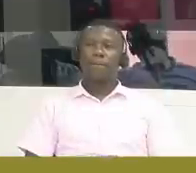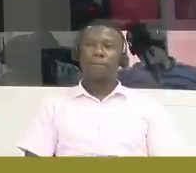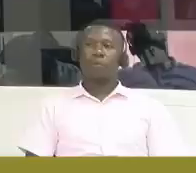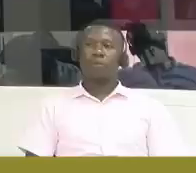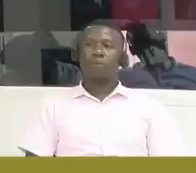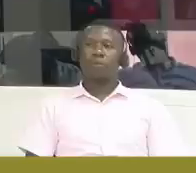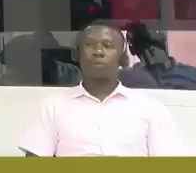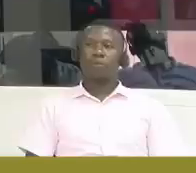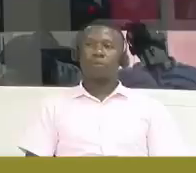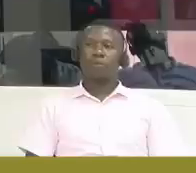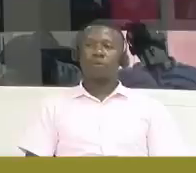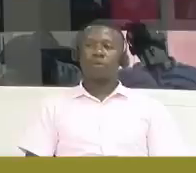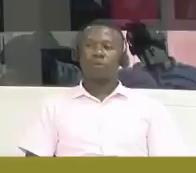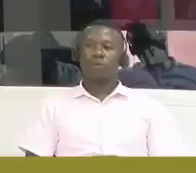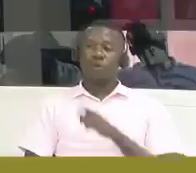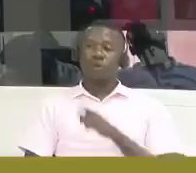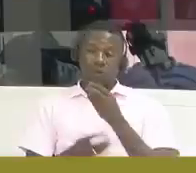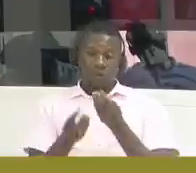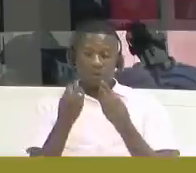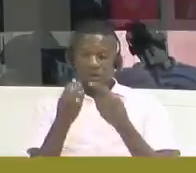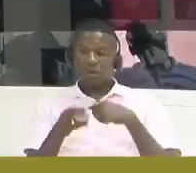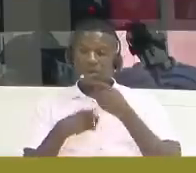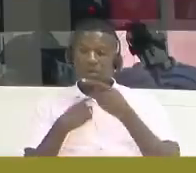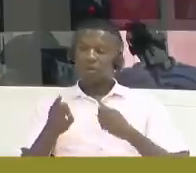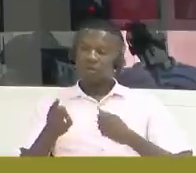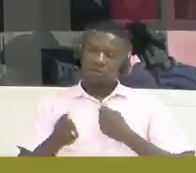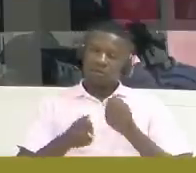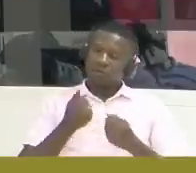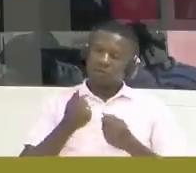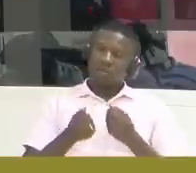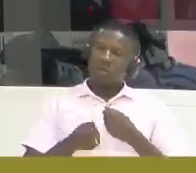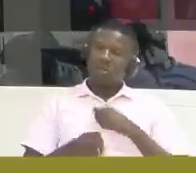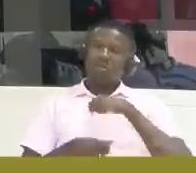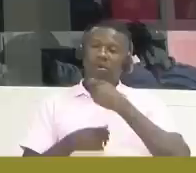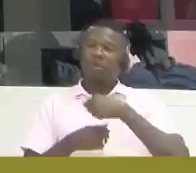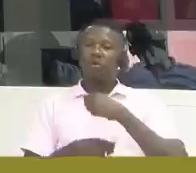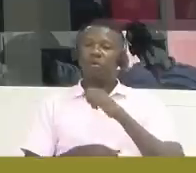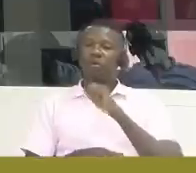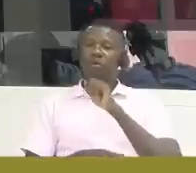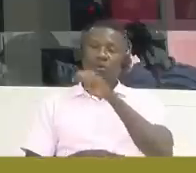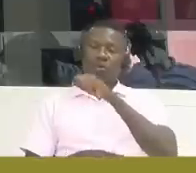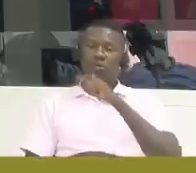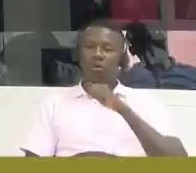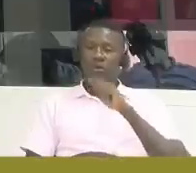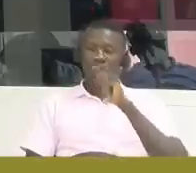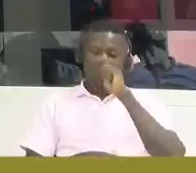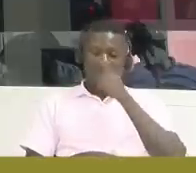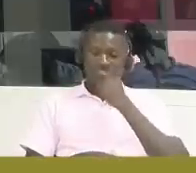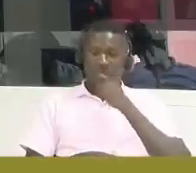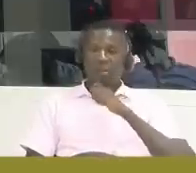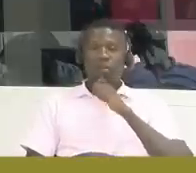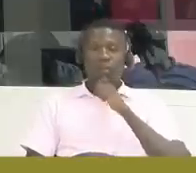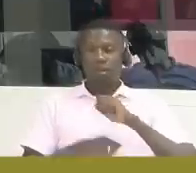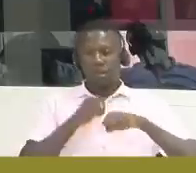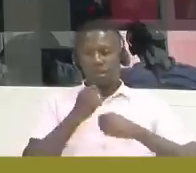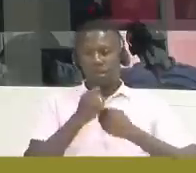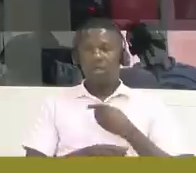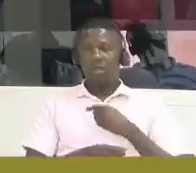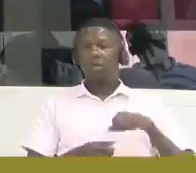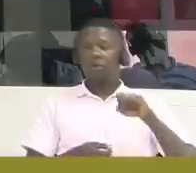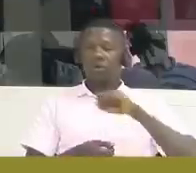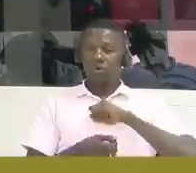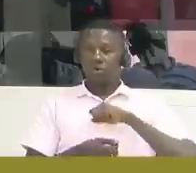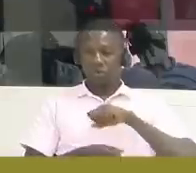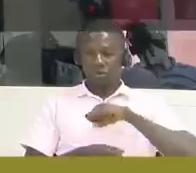You've told us about the impact of your late husband on yourself. Can you please tell us the